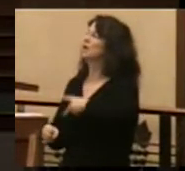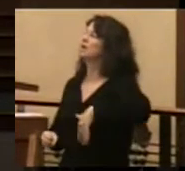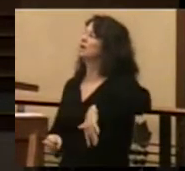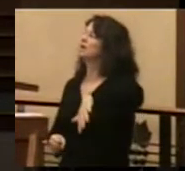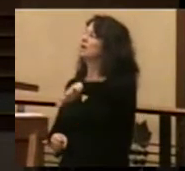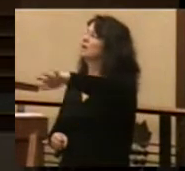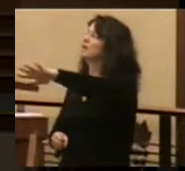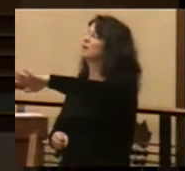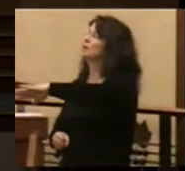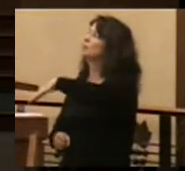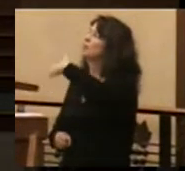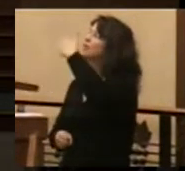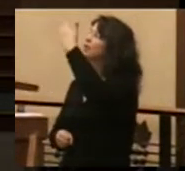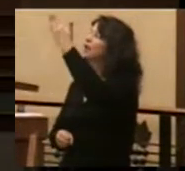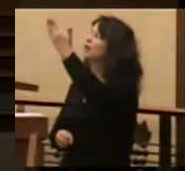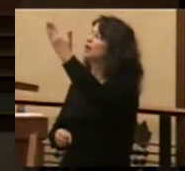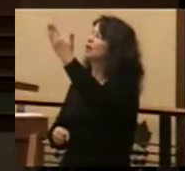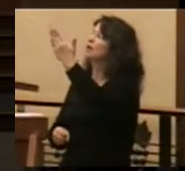kingdom's ours